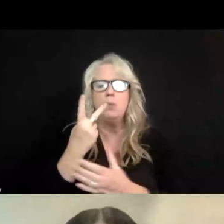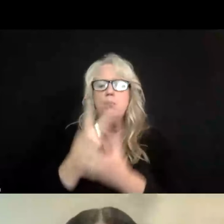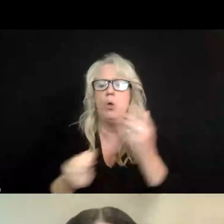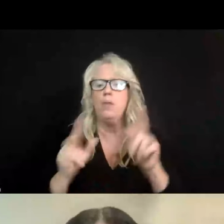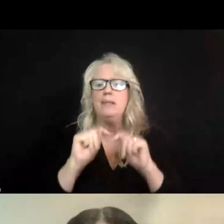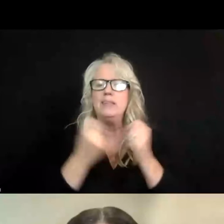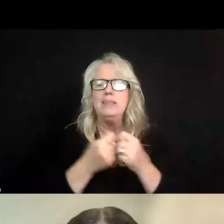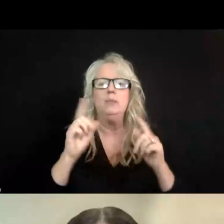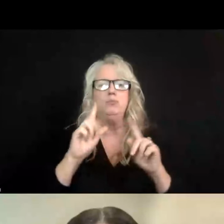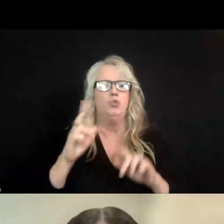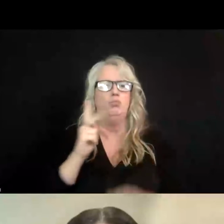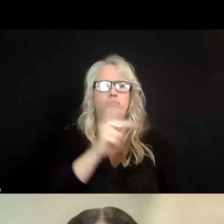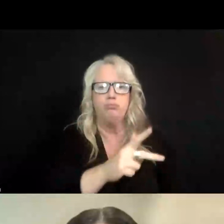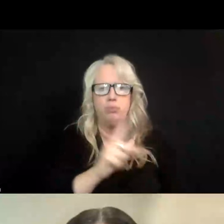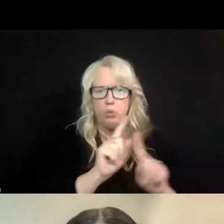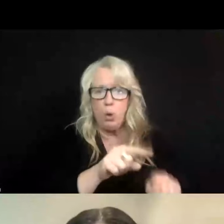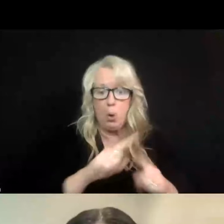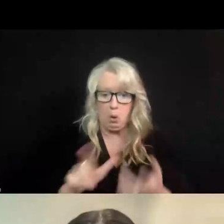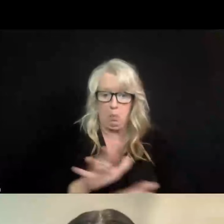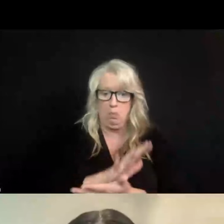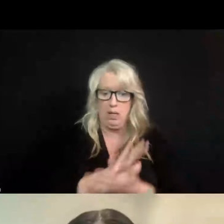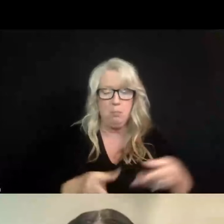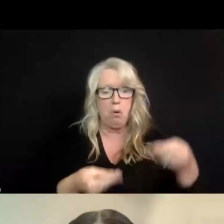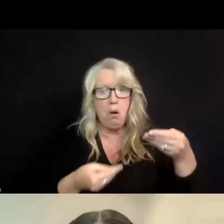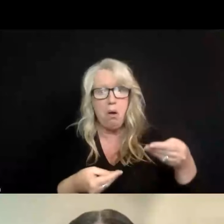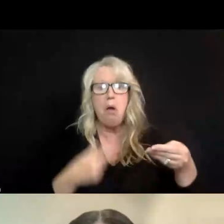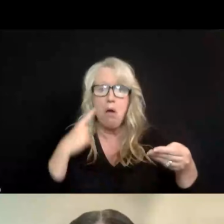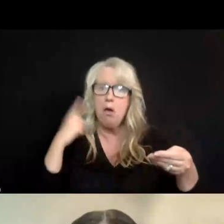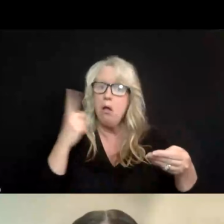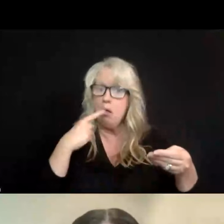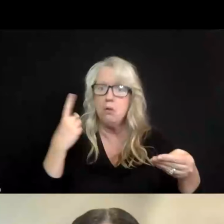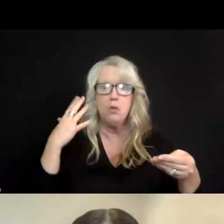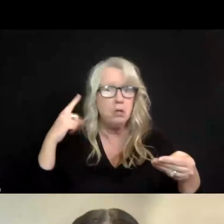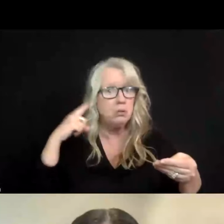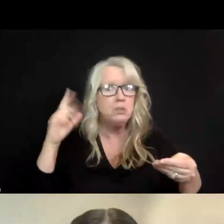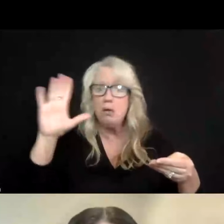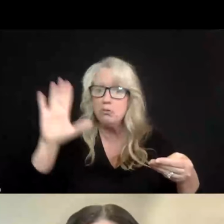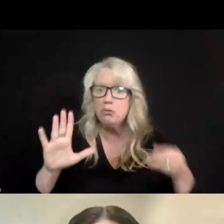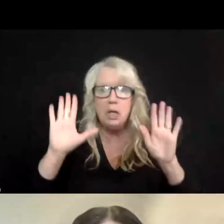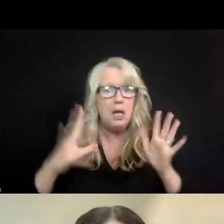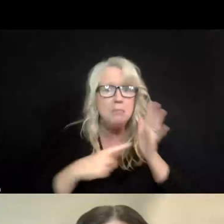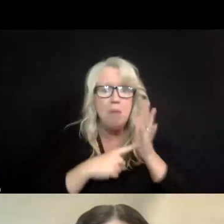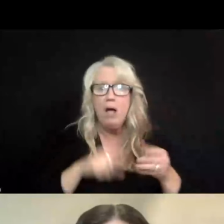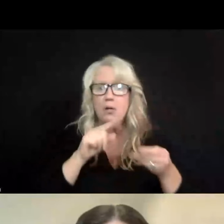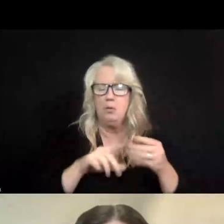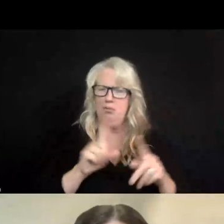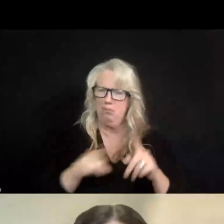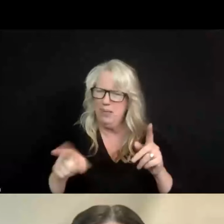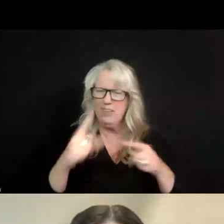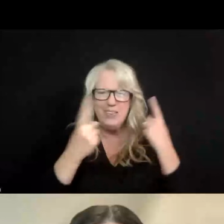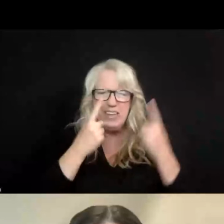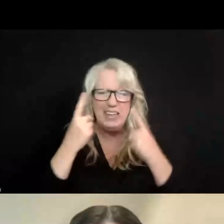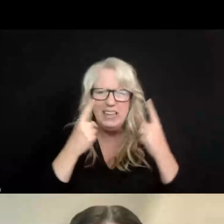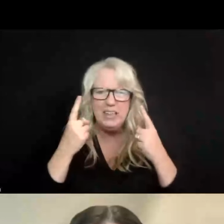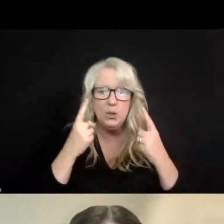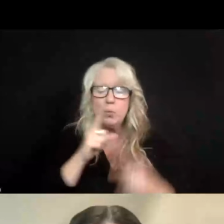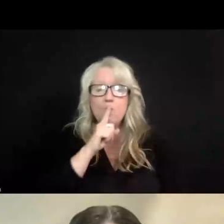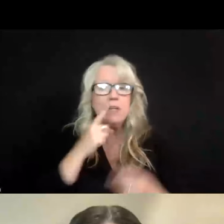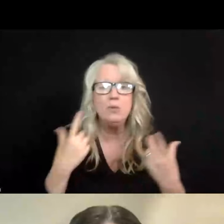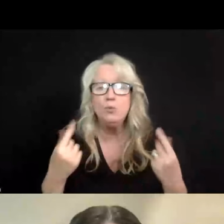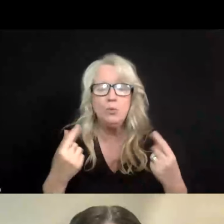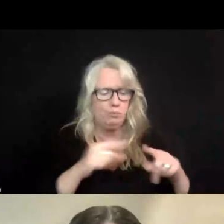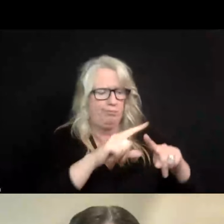crisis situations. Now, on paper, that looks like and sounds like a great model. But if you think about it, all we're doing is really relying